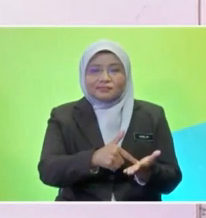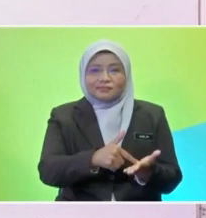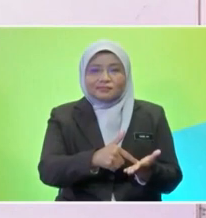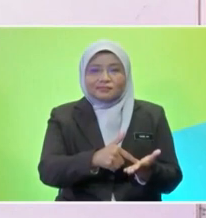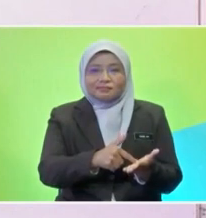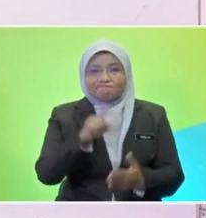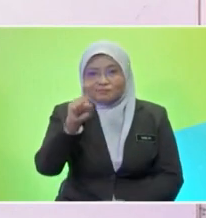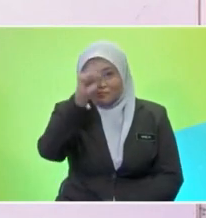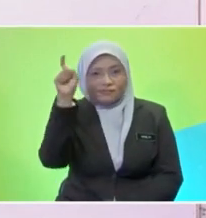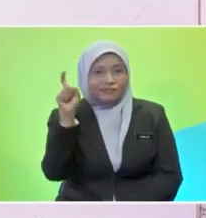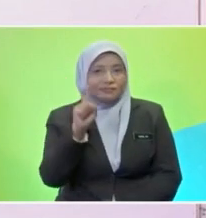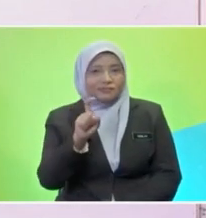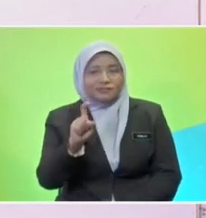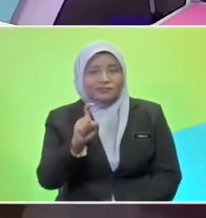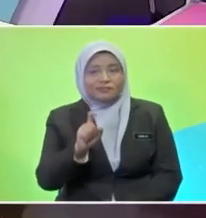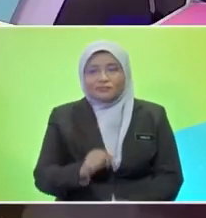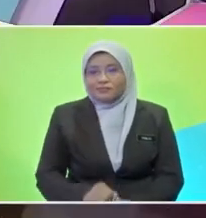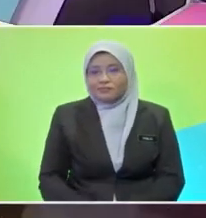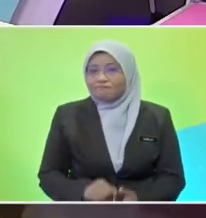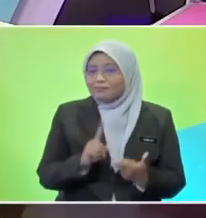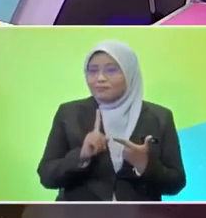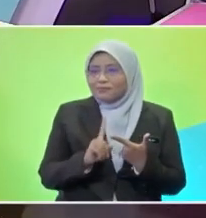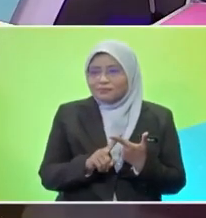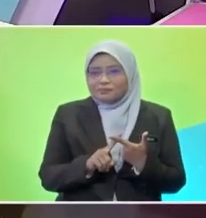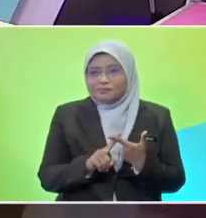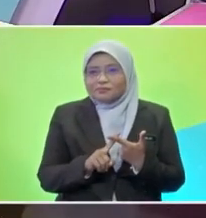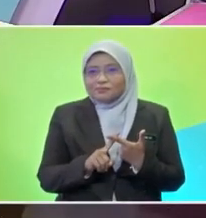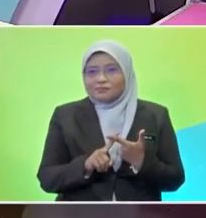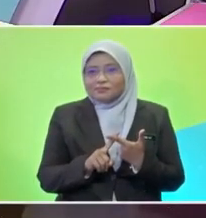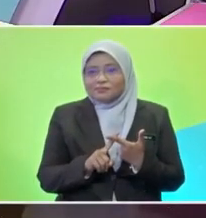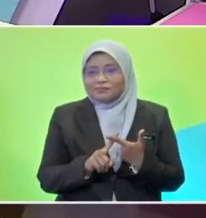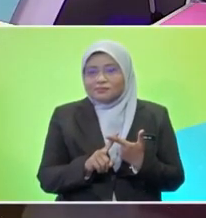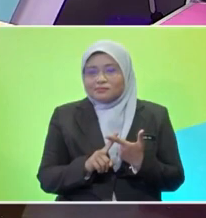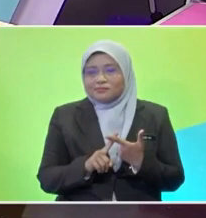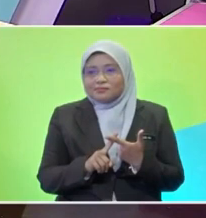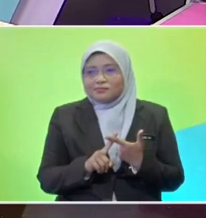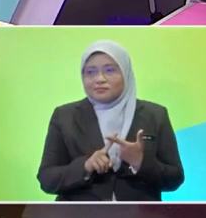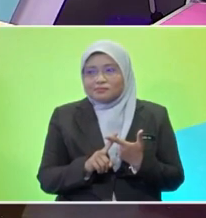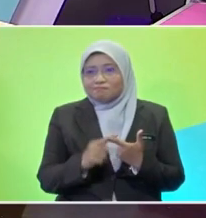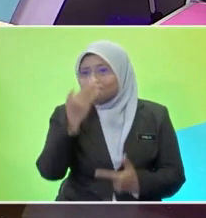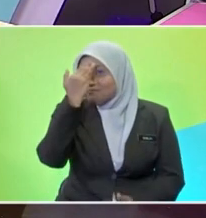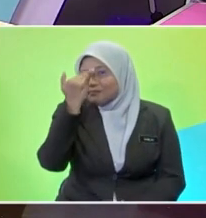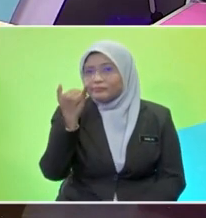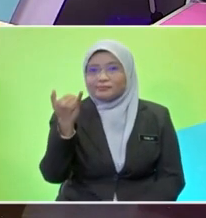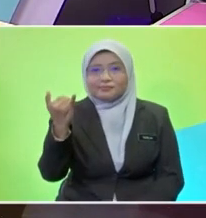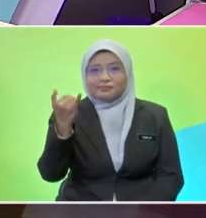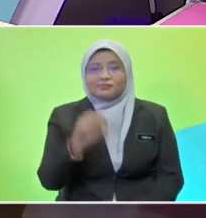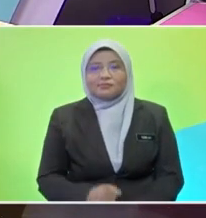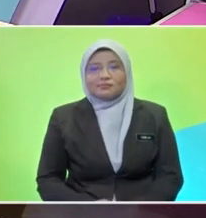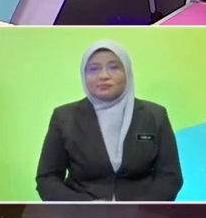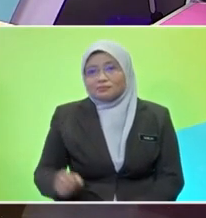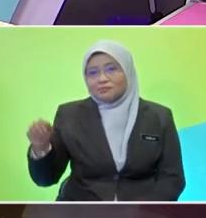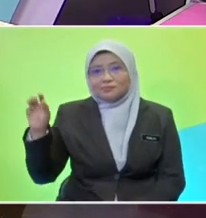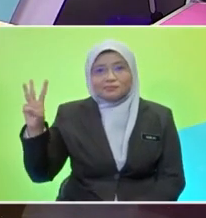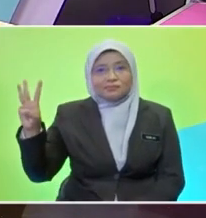is why? Who wants to try? Come on, try. Okay, I give you about 10 seconds. Okay, brainstorm the question,